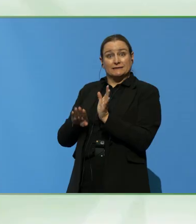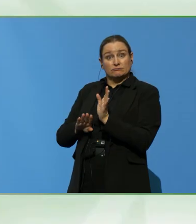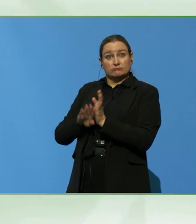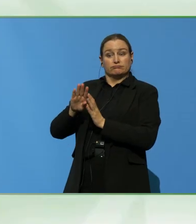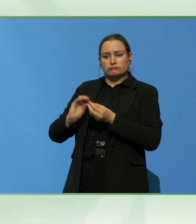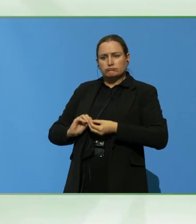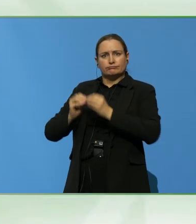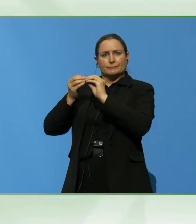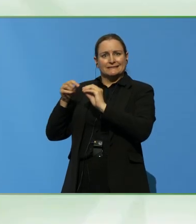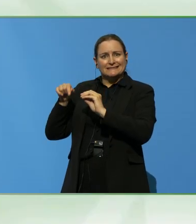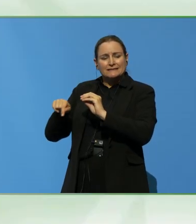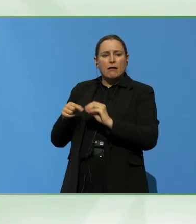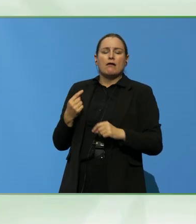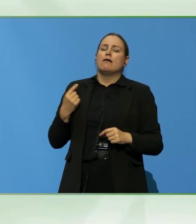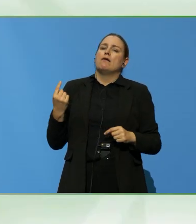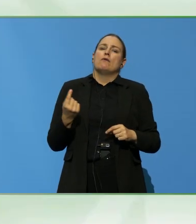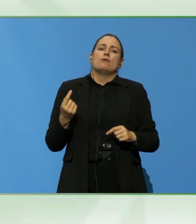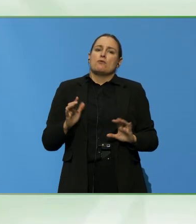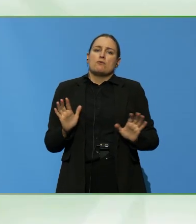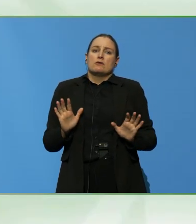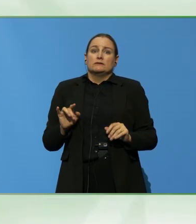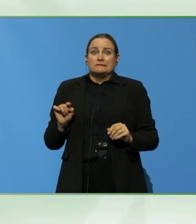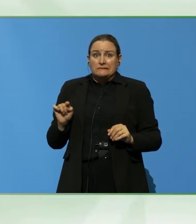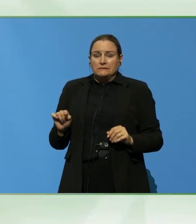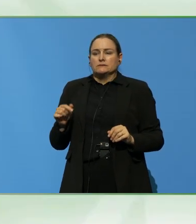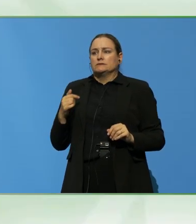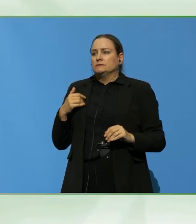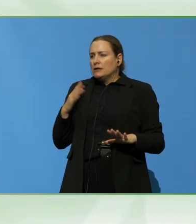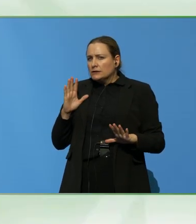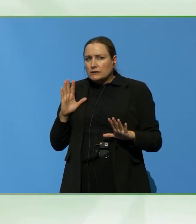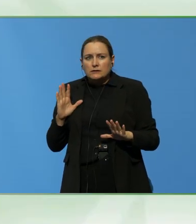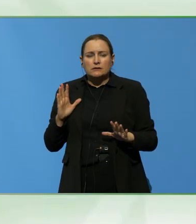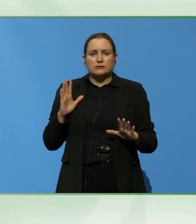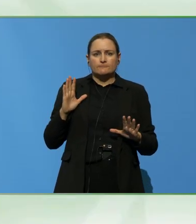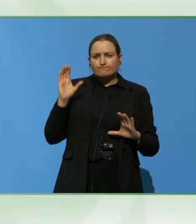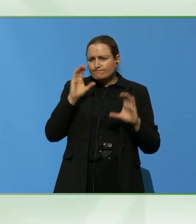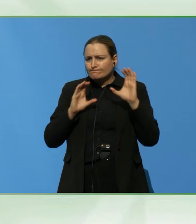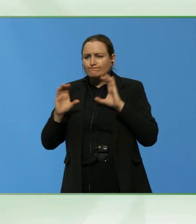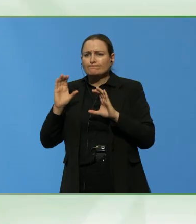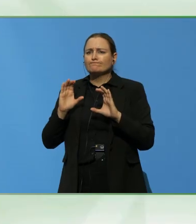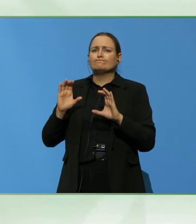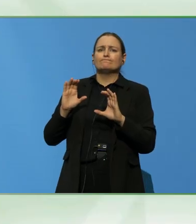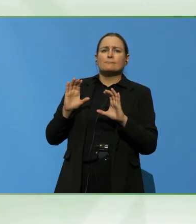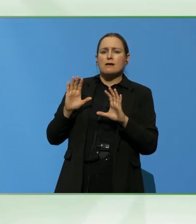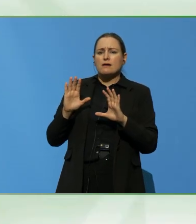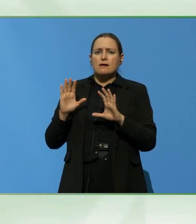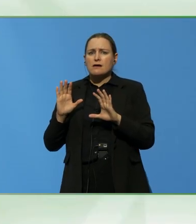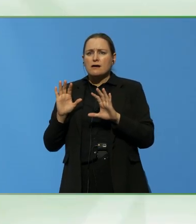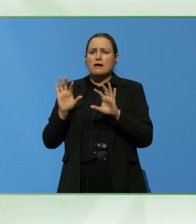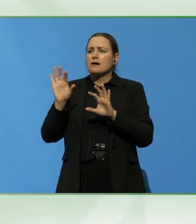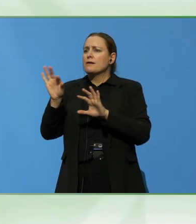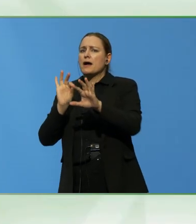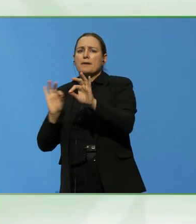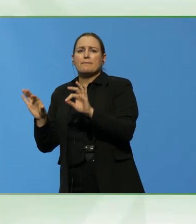informed decisions. What do we search, what do we look, what we want to learn about each other, as it's a part as well of our